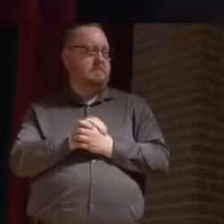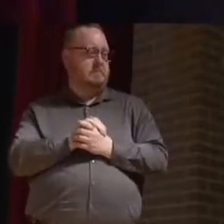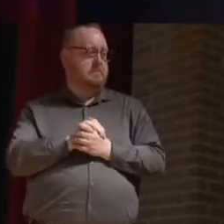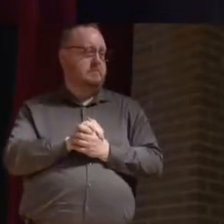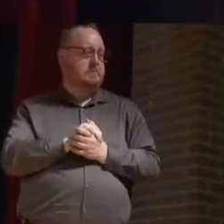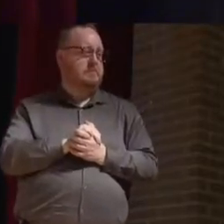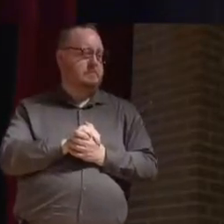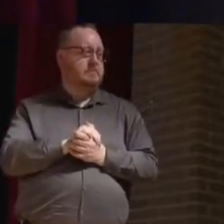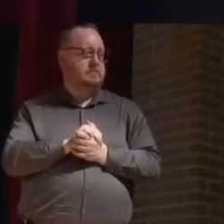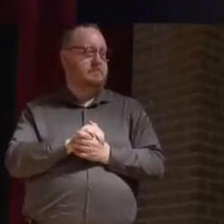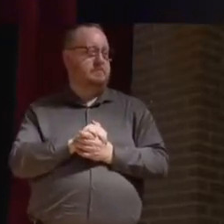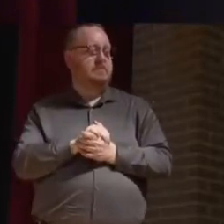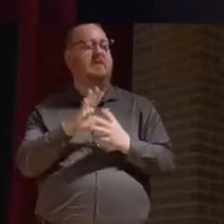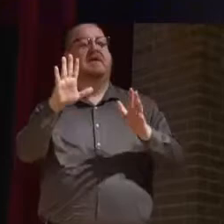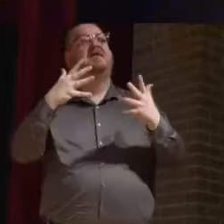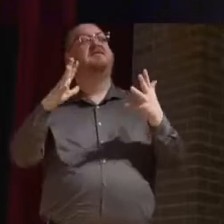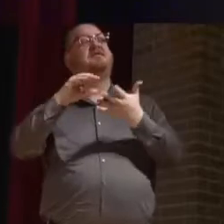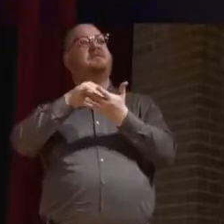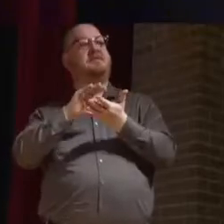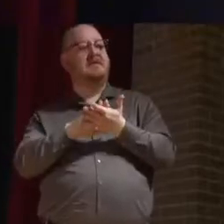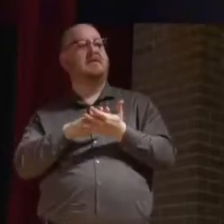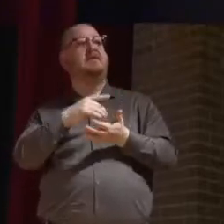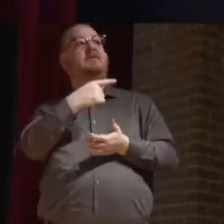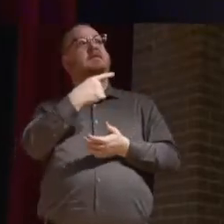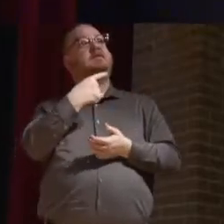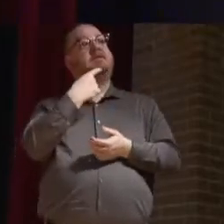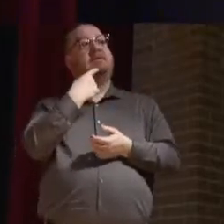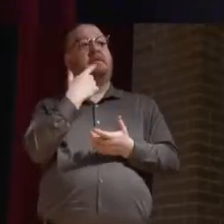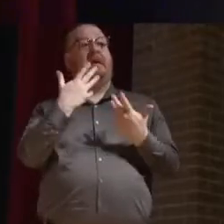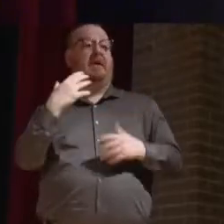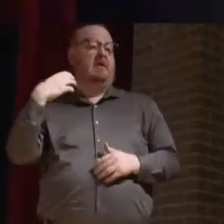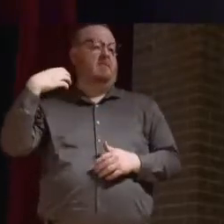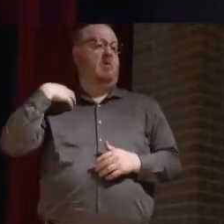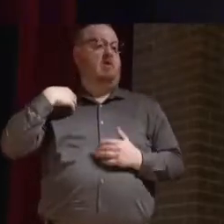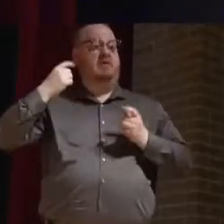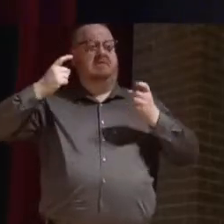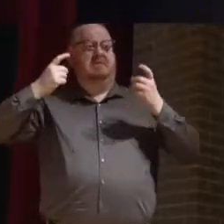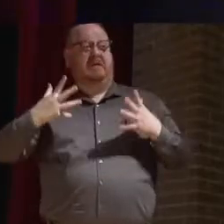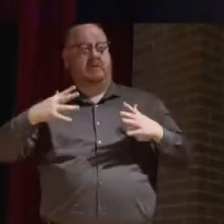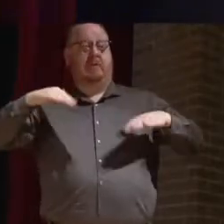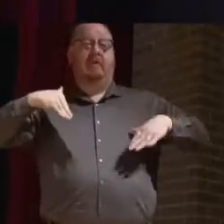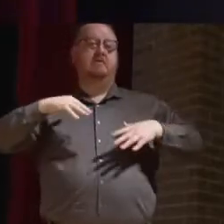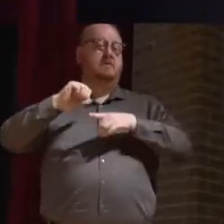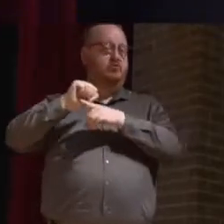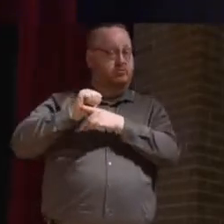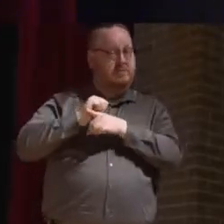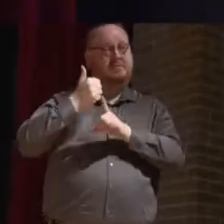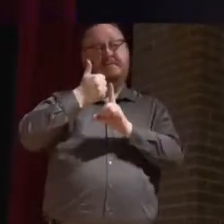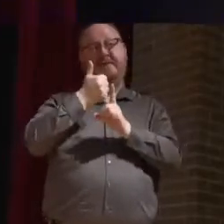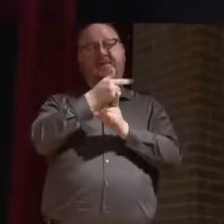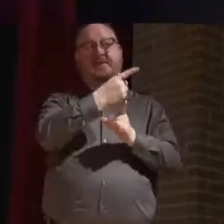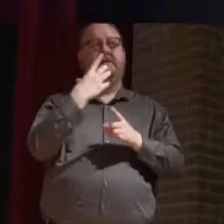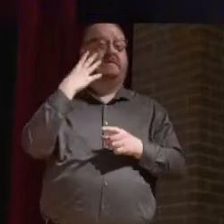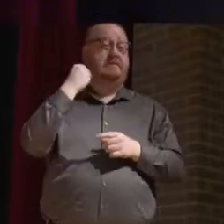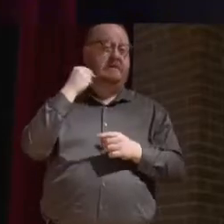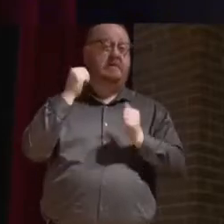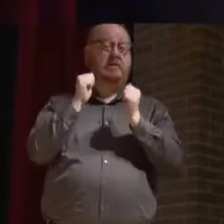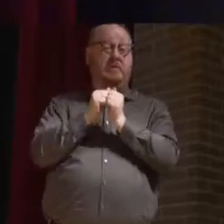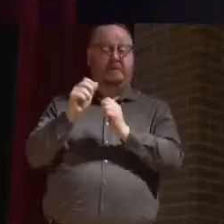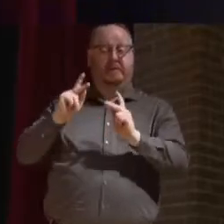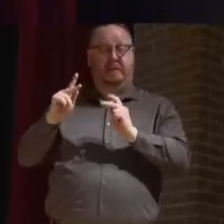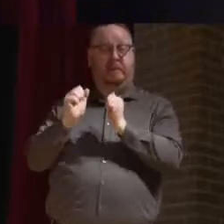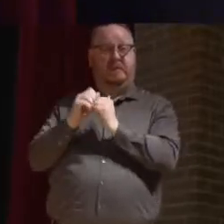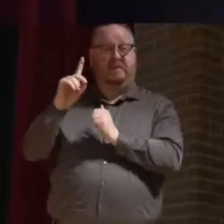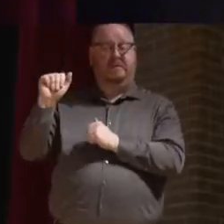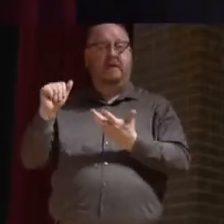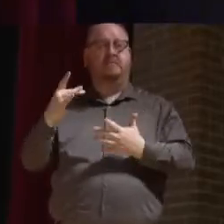and I wrote down, you said untrained boss, maybe someone who doesn't necessarily have a lot of experience with dealing with people with disabilities,